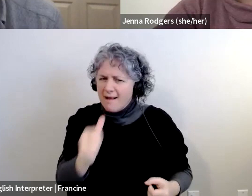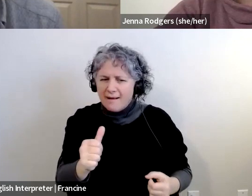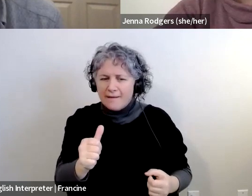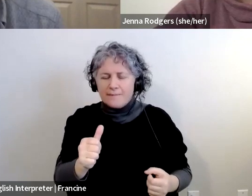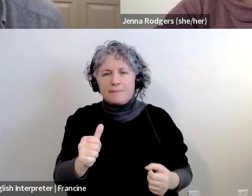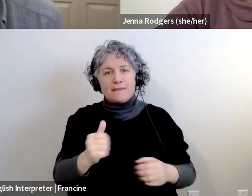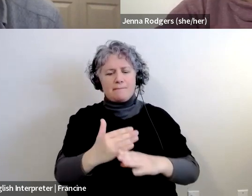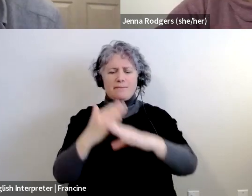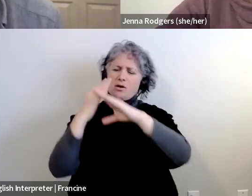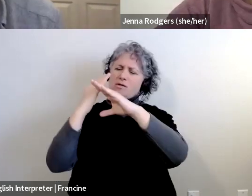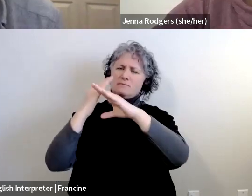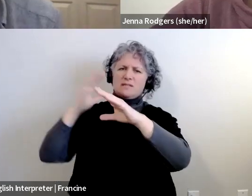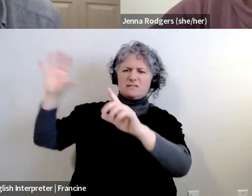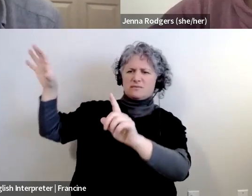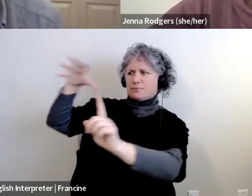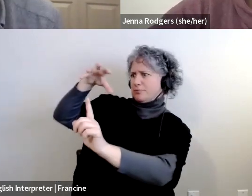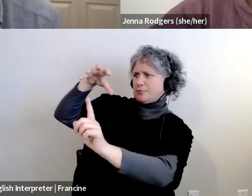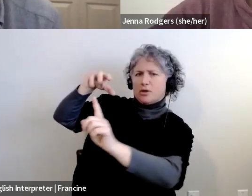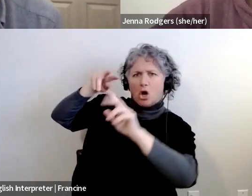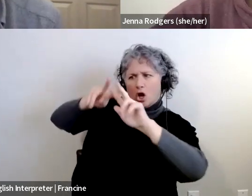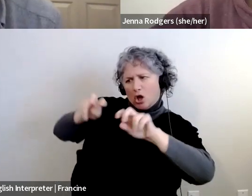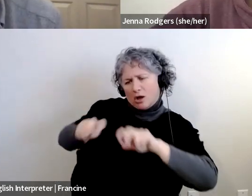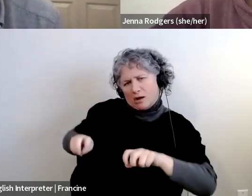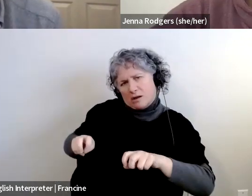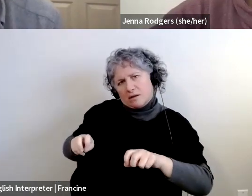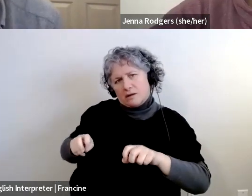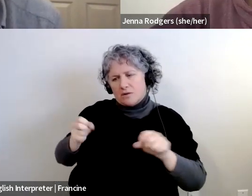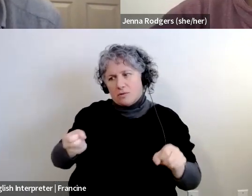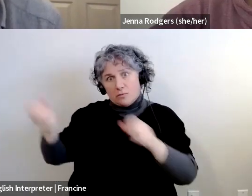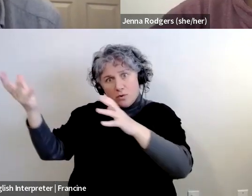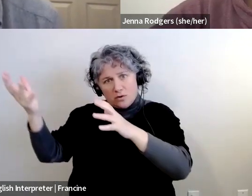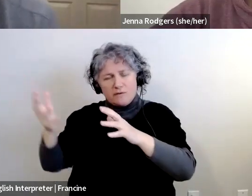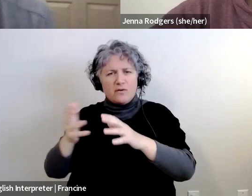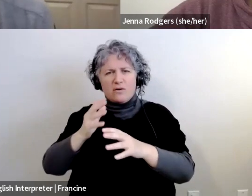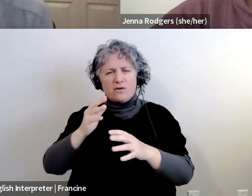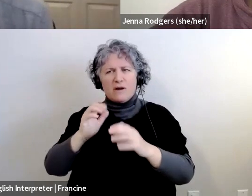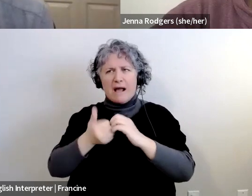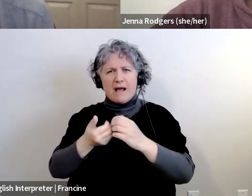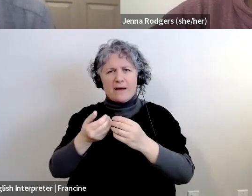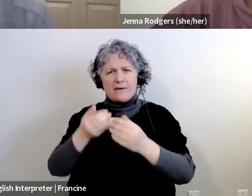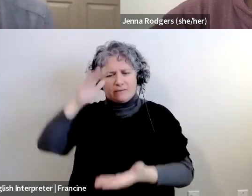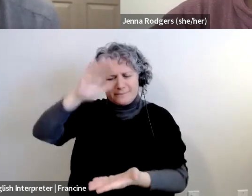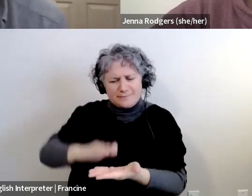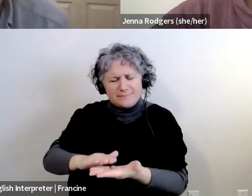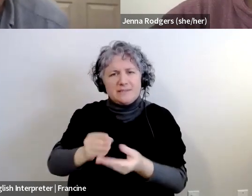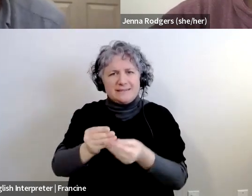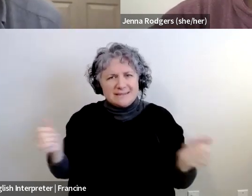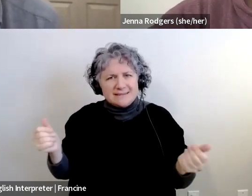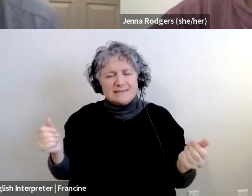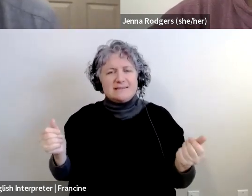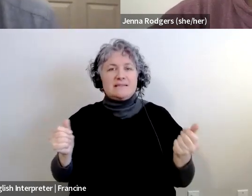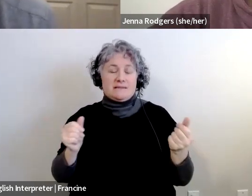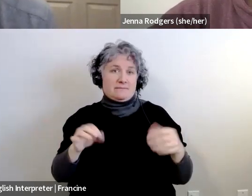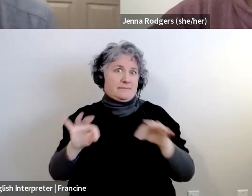develop strategies that deal with them, that face them, or remove those barriers. So that's why this is an